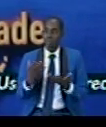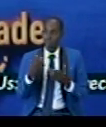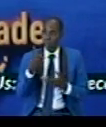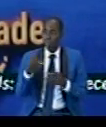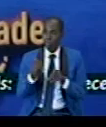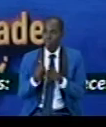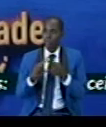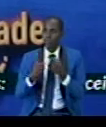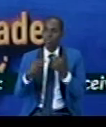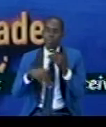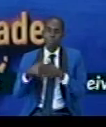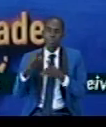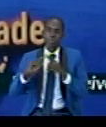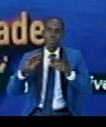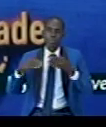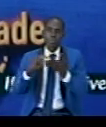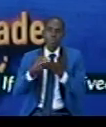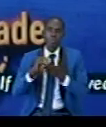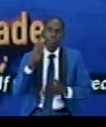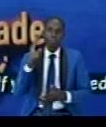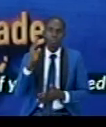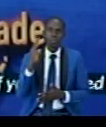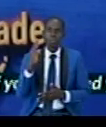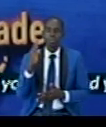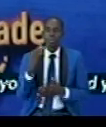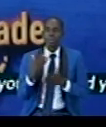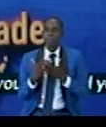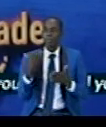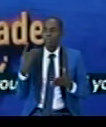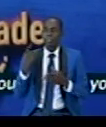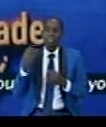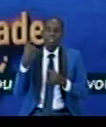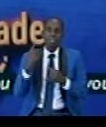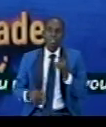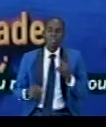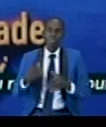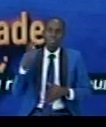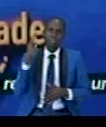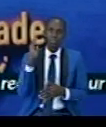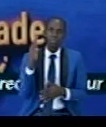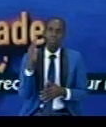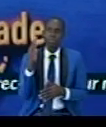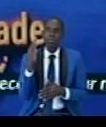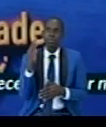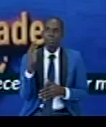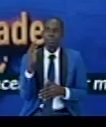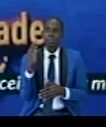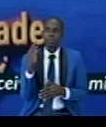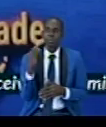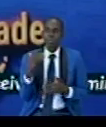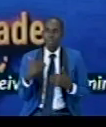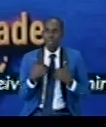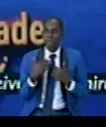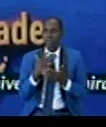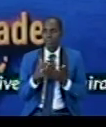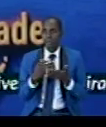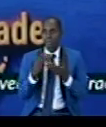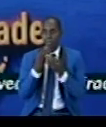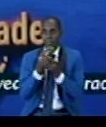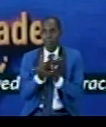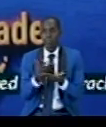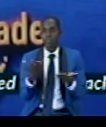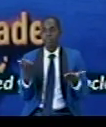share the testimony. Before we listen to the last testimony, let's listen to this announcement. All